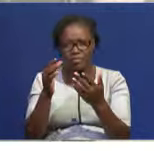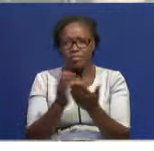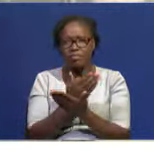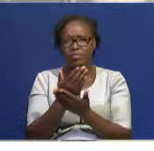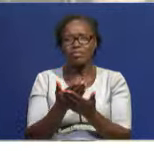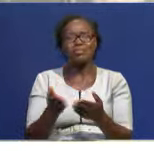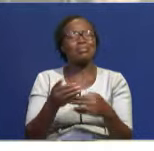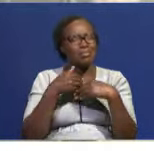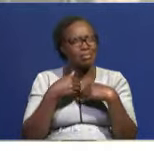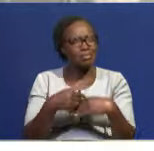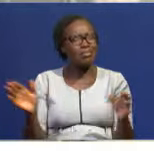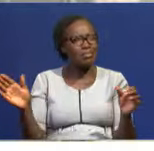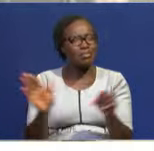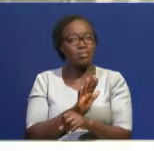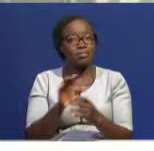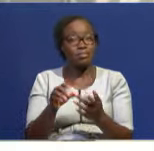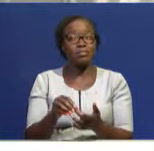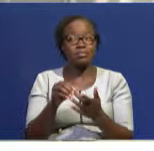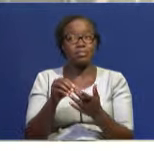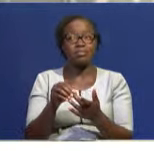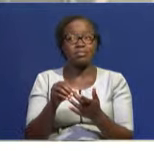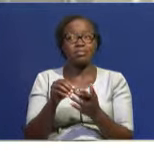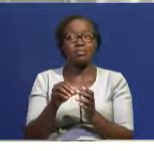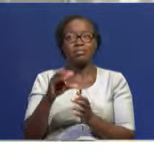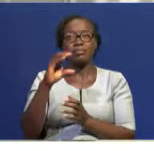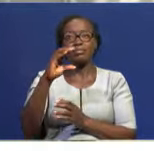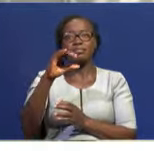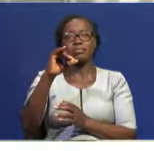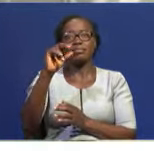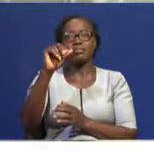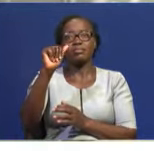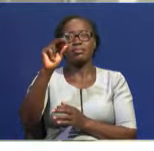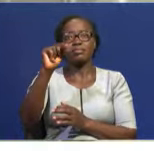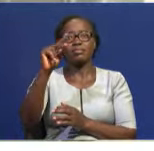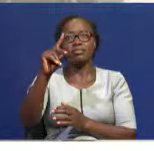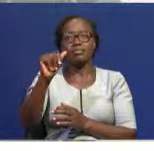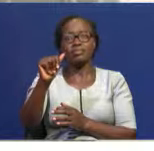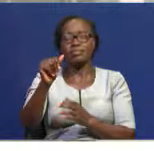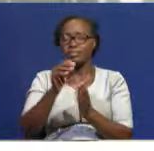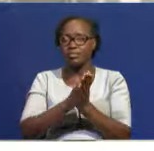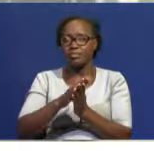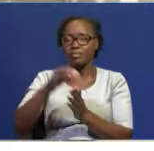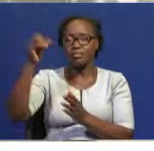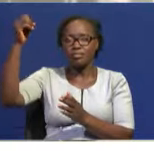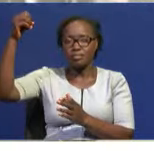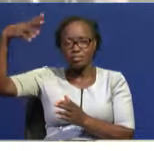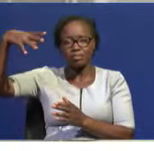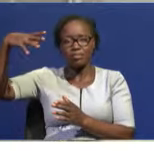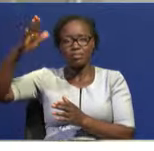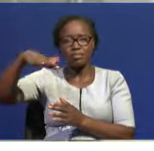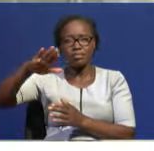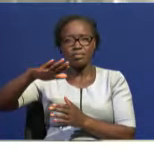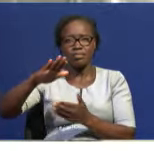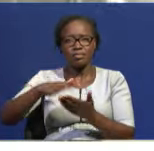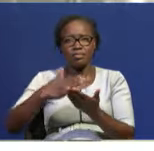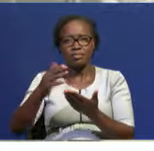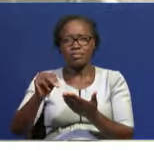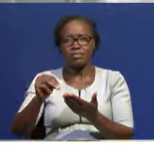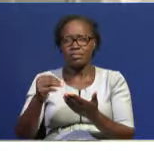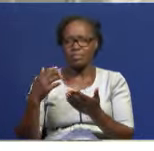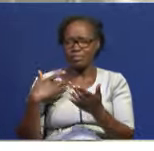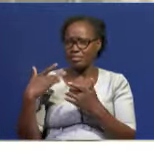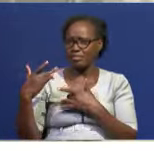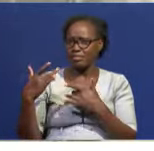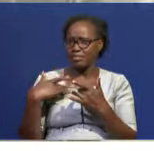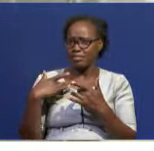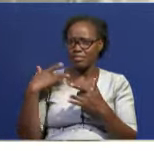with total losses. And especially in Sianda, as well as Sunbeam areas, some of the traders there are also